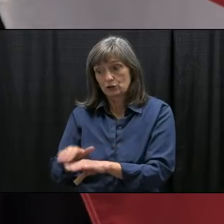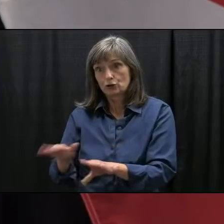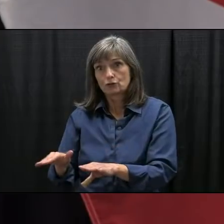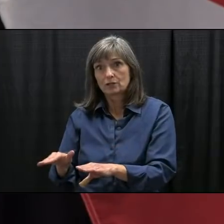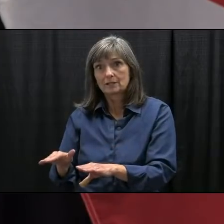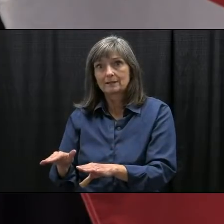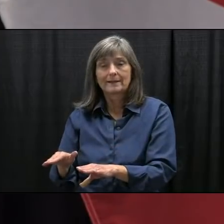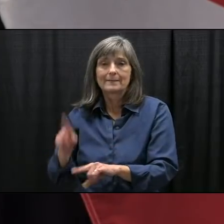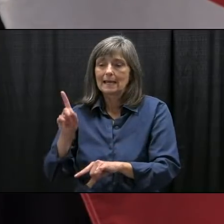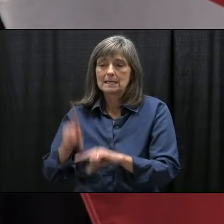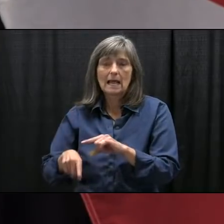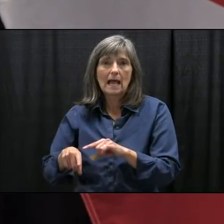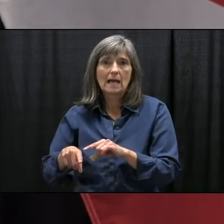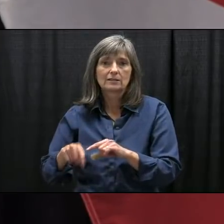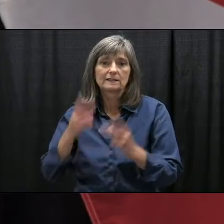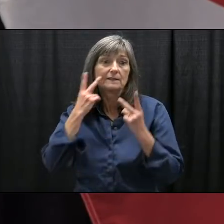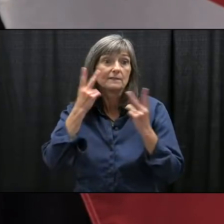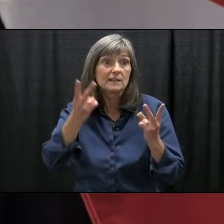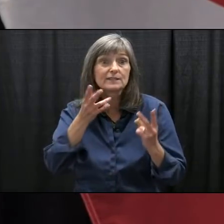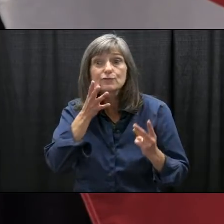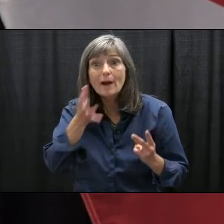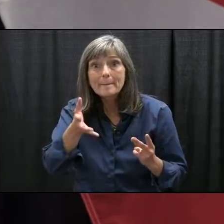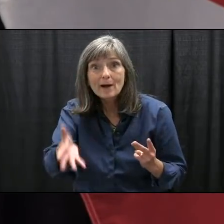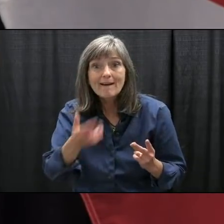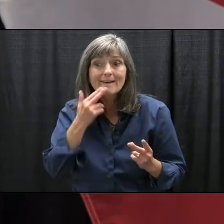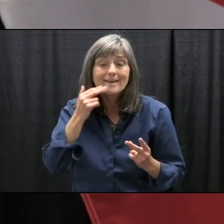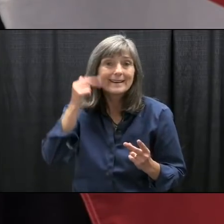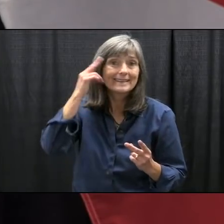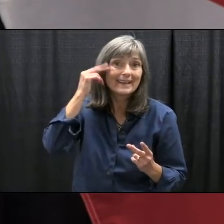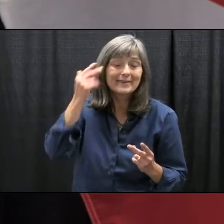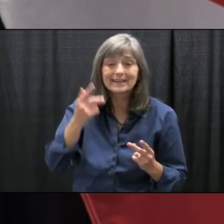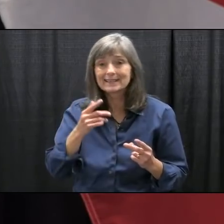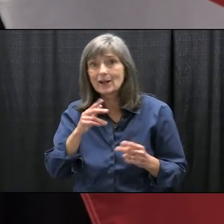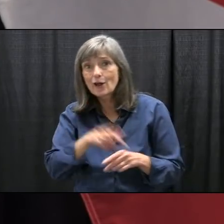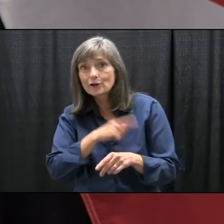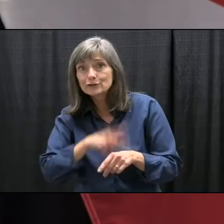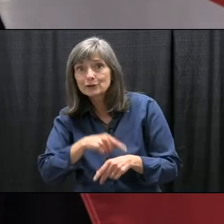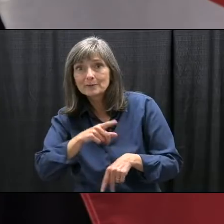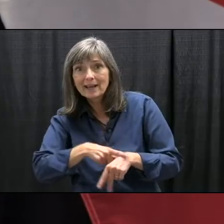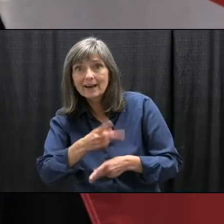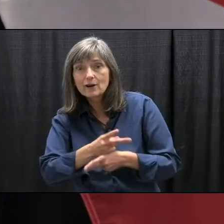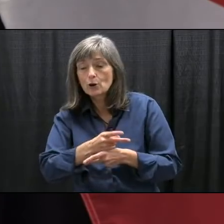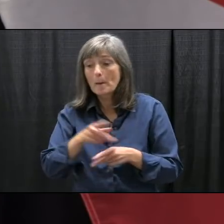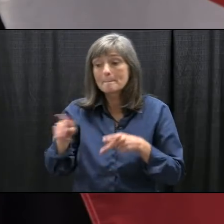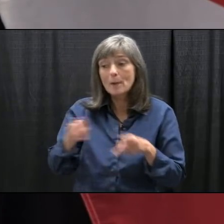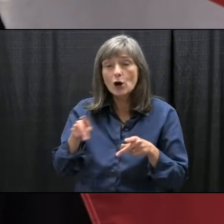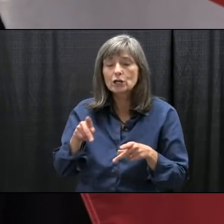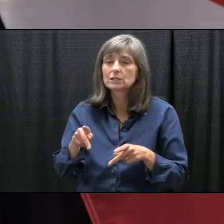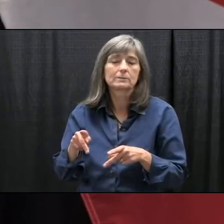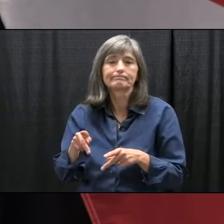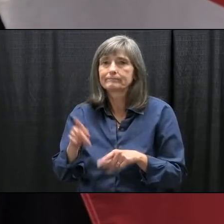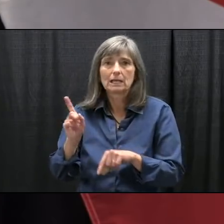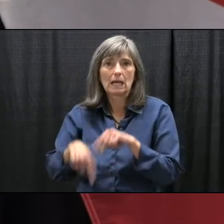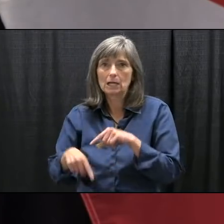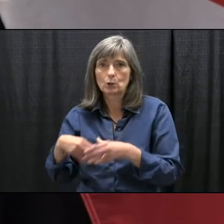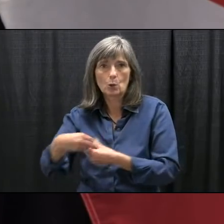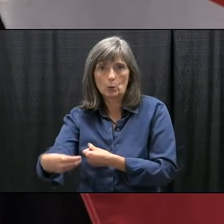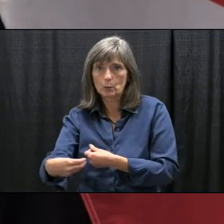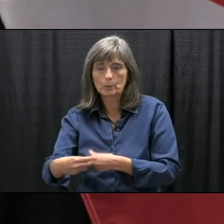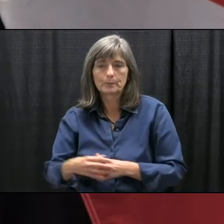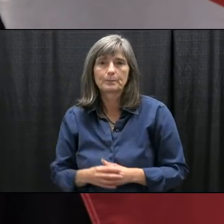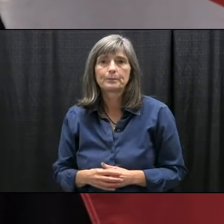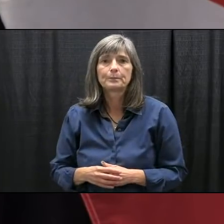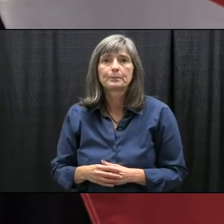being in areas where they could spread it, like visiting granny in long-term care, any large social gatherings, that kind of thing. And then for the group